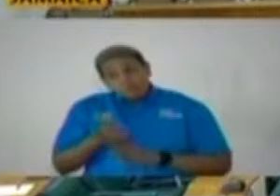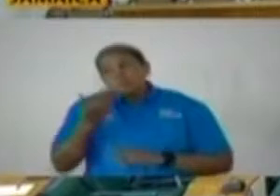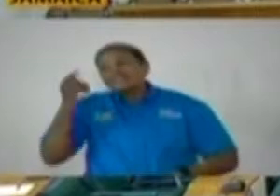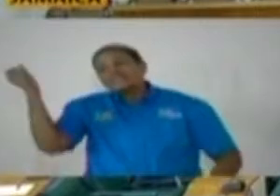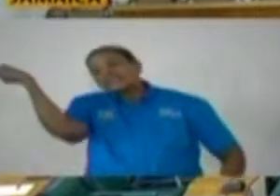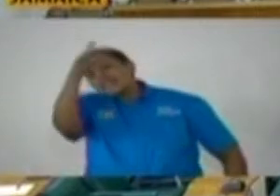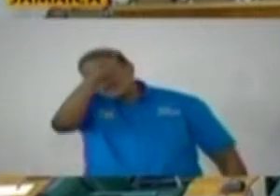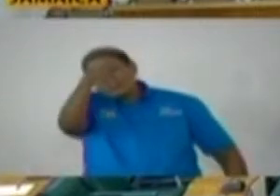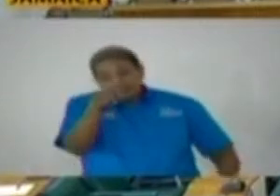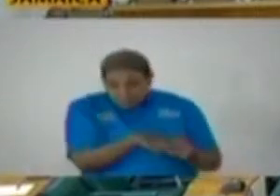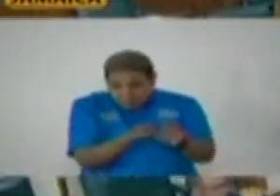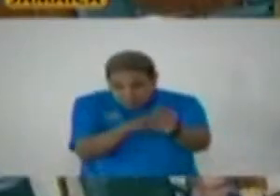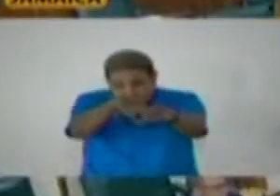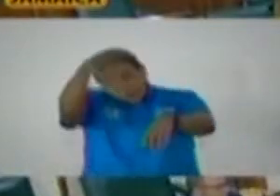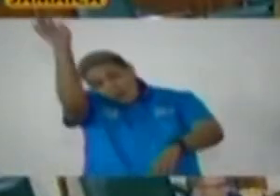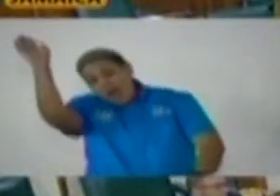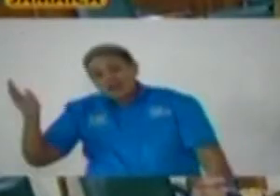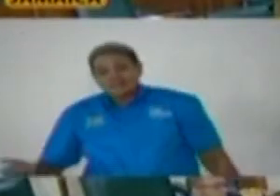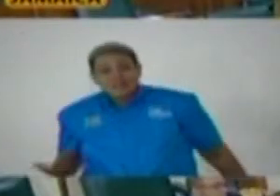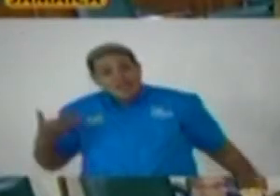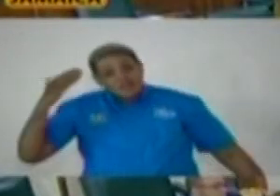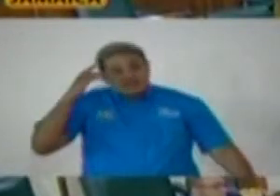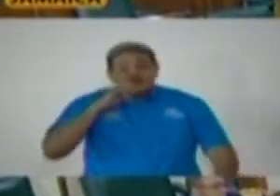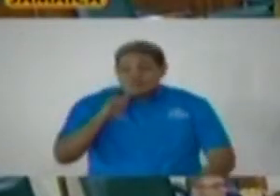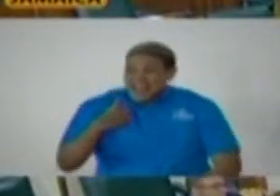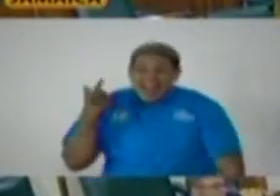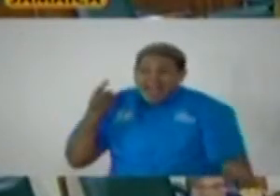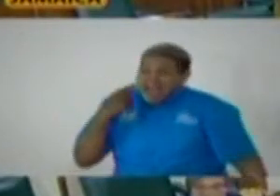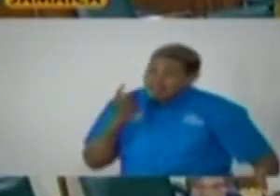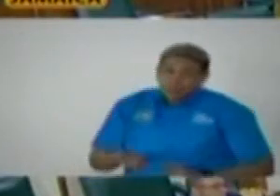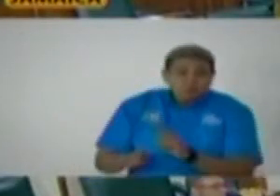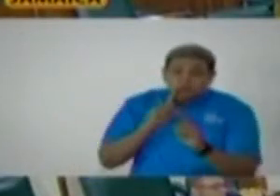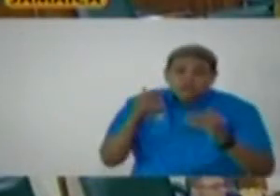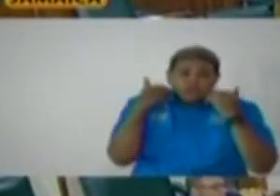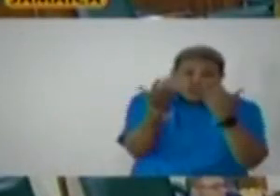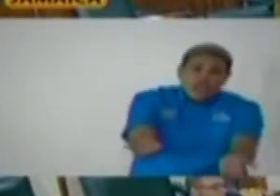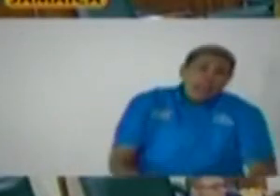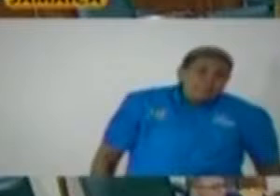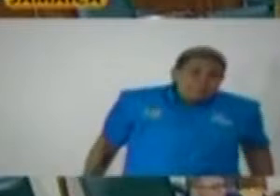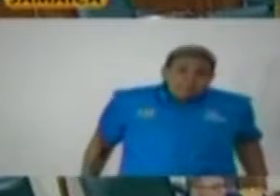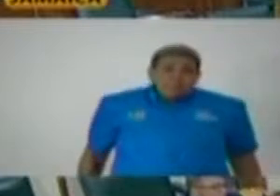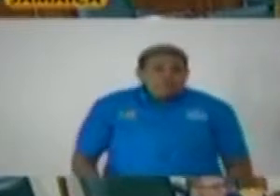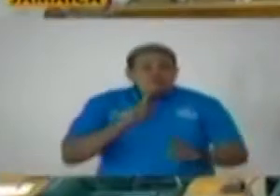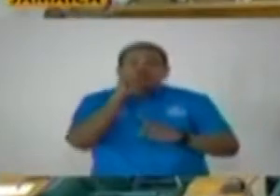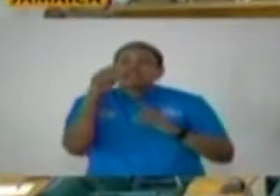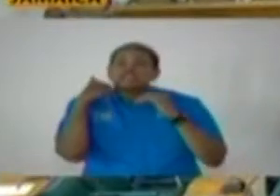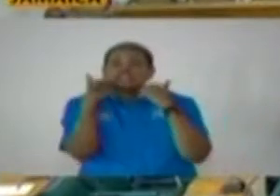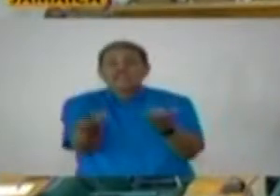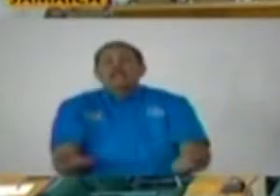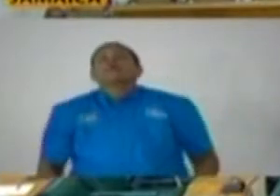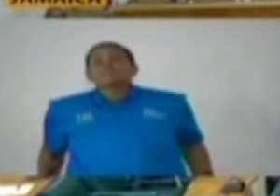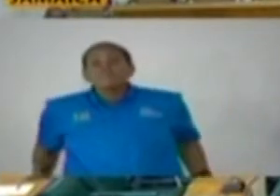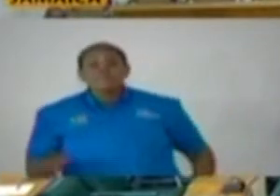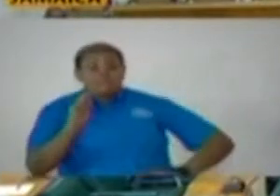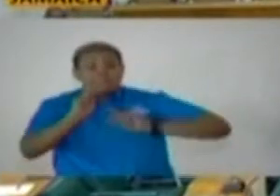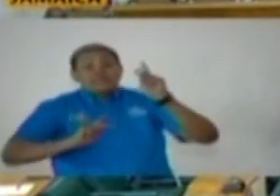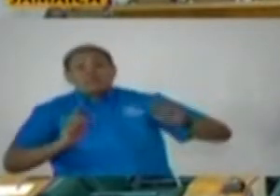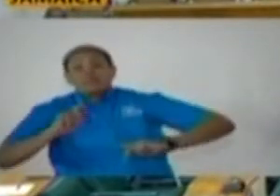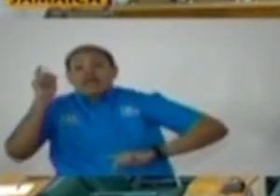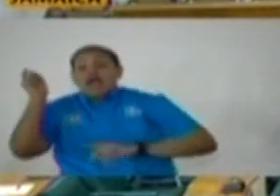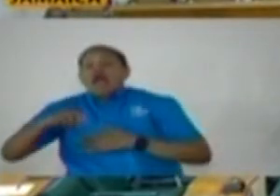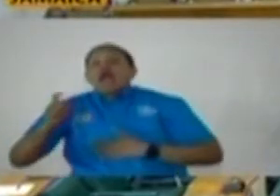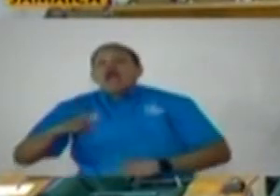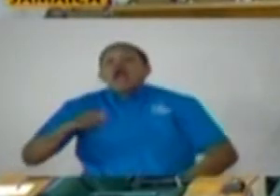It is a reality. I know we're laughing, but it's a real thing. It's a real thing, Madam Speaker. People have to